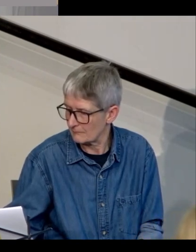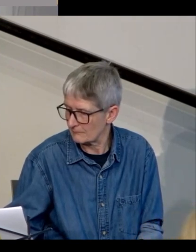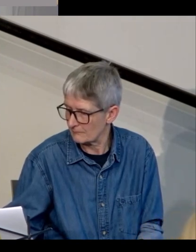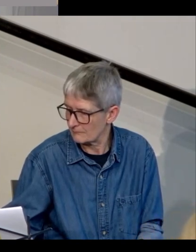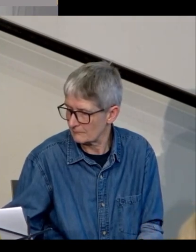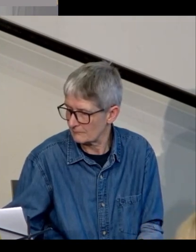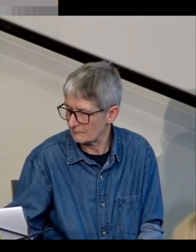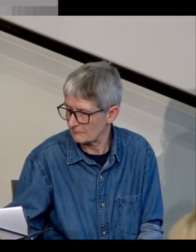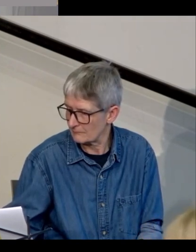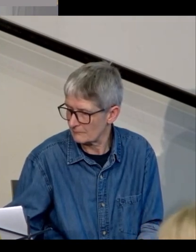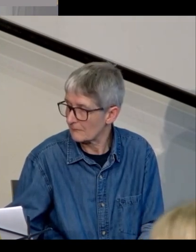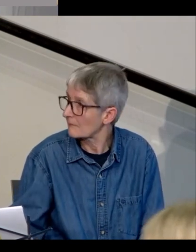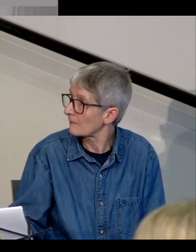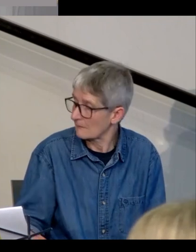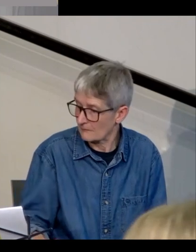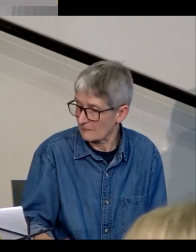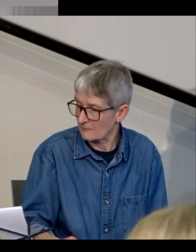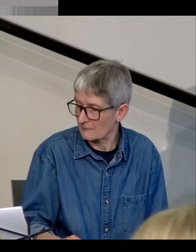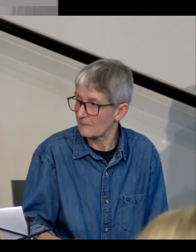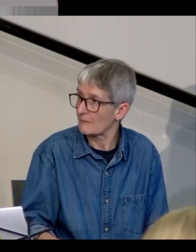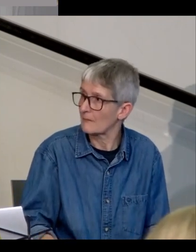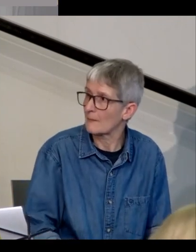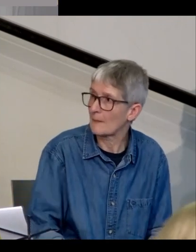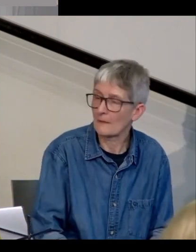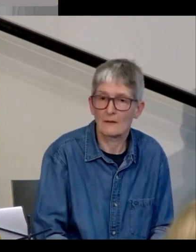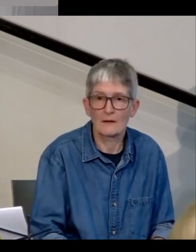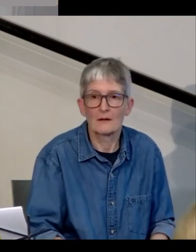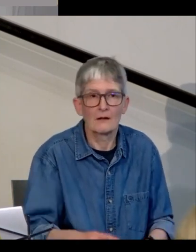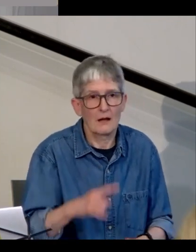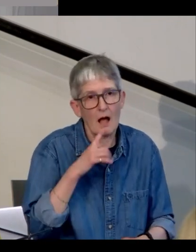I will trust in you